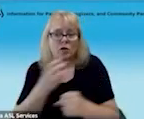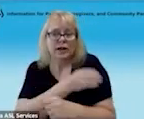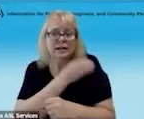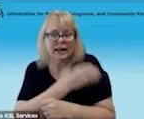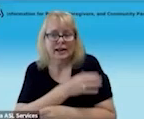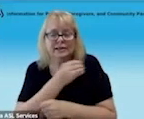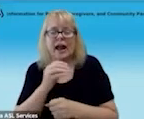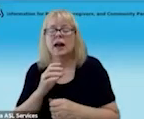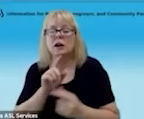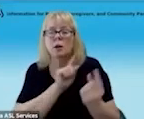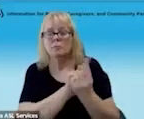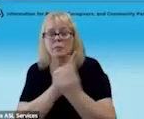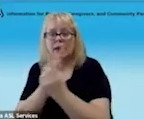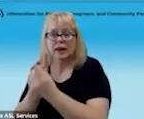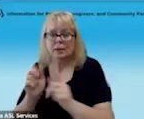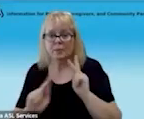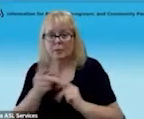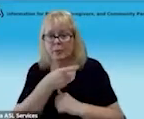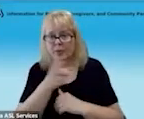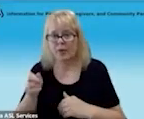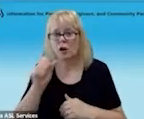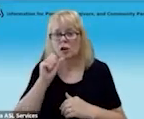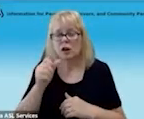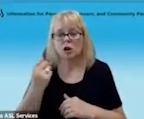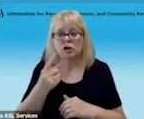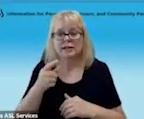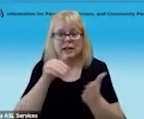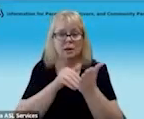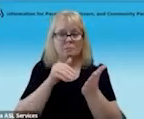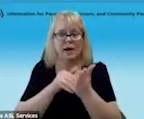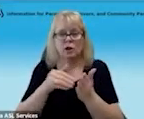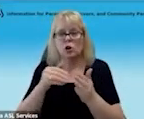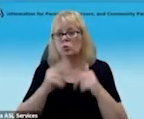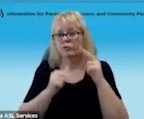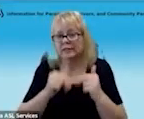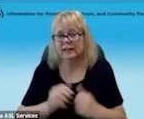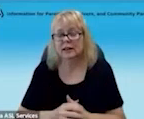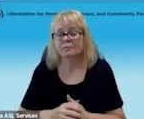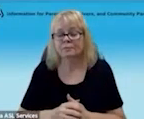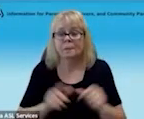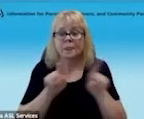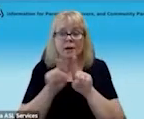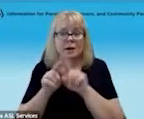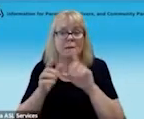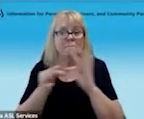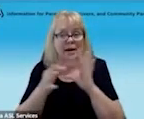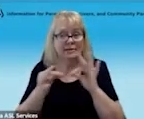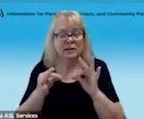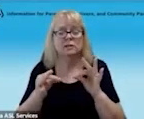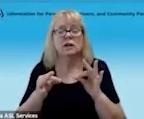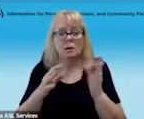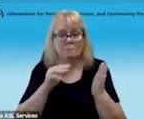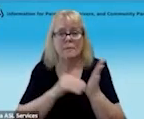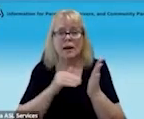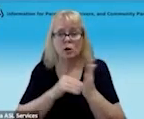messengers, including tribal healers, Native language speakers, our community health representatives, and our community aides, so that we can meet